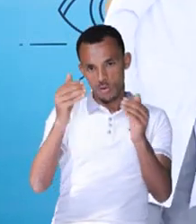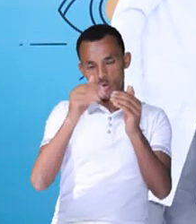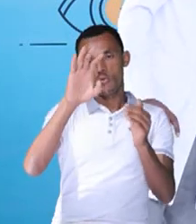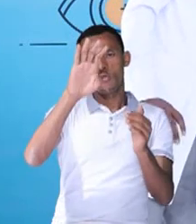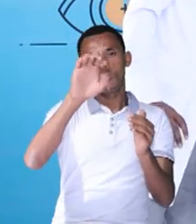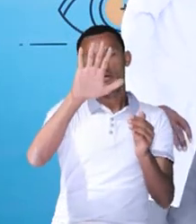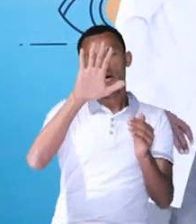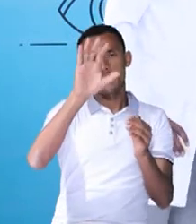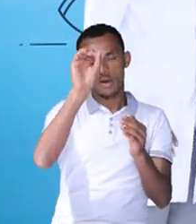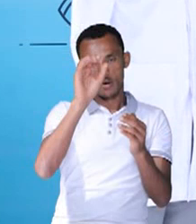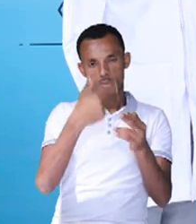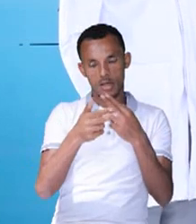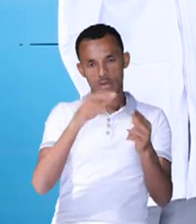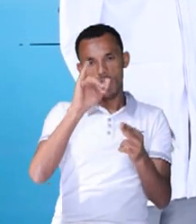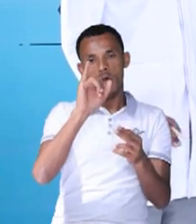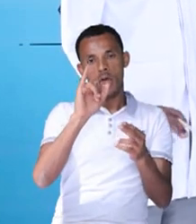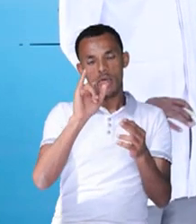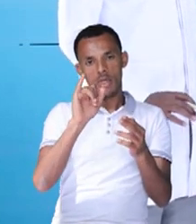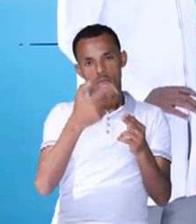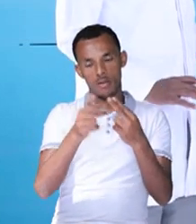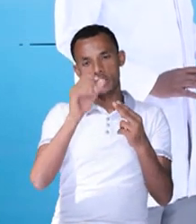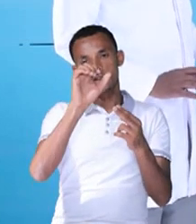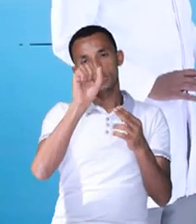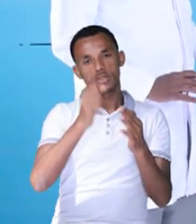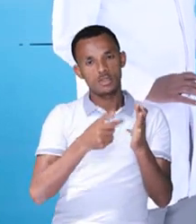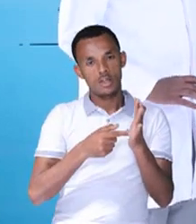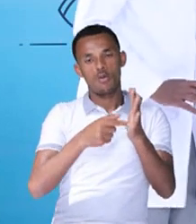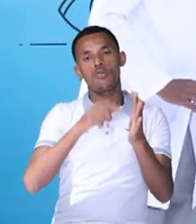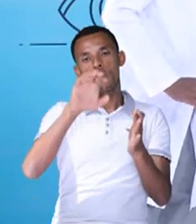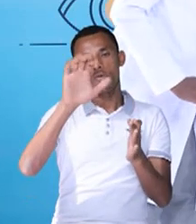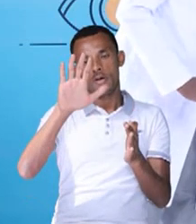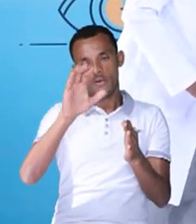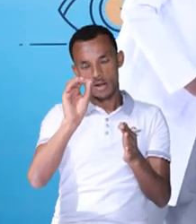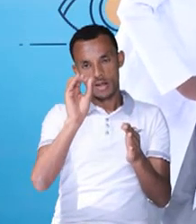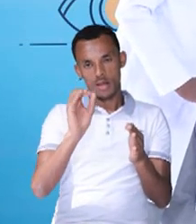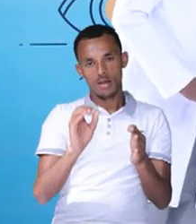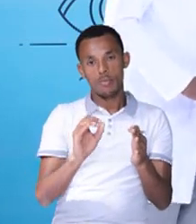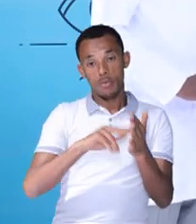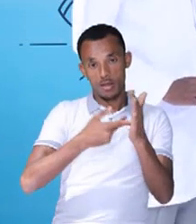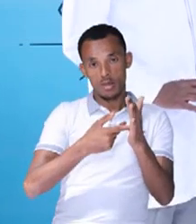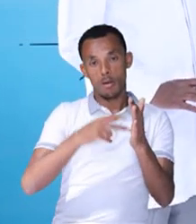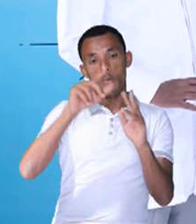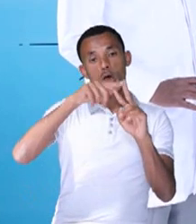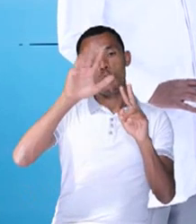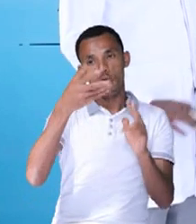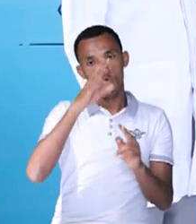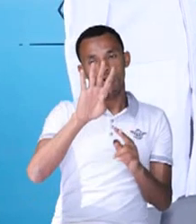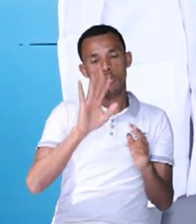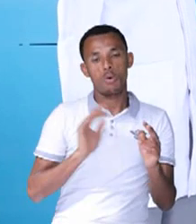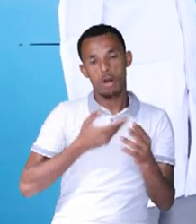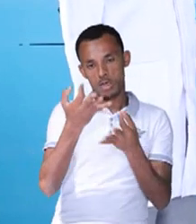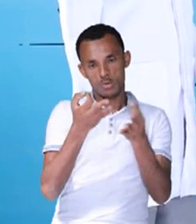45 degree, plus I times sine of 45 degree it comes. But 45 degree means pi over 4. You can express it